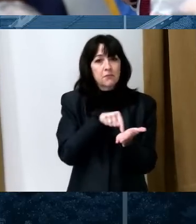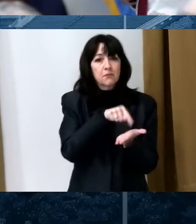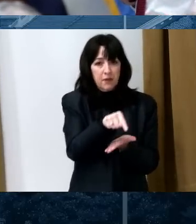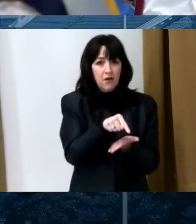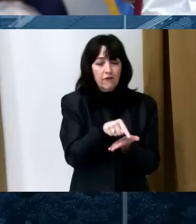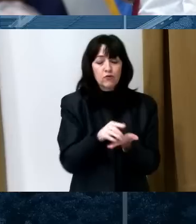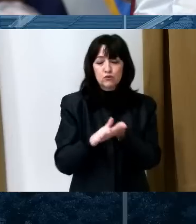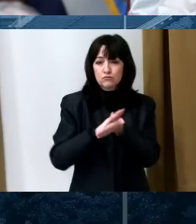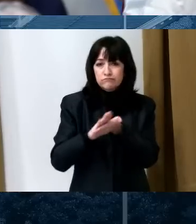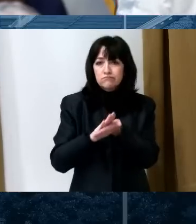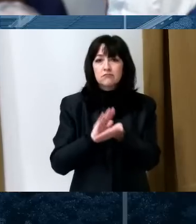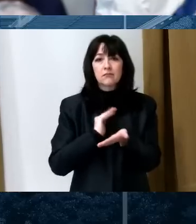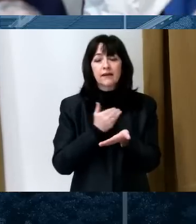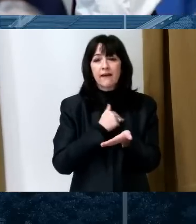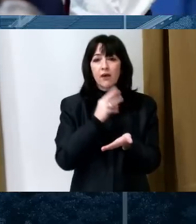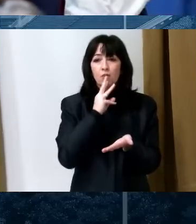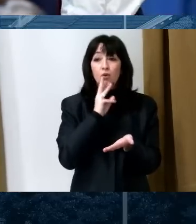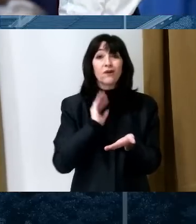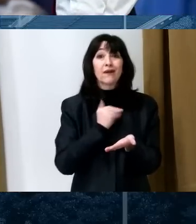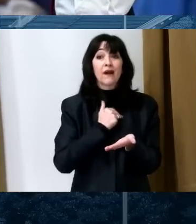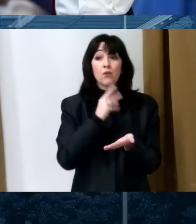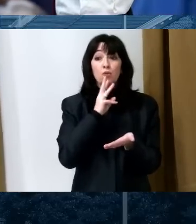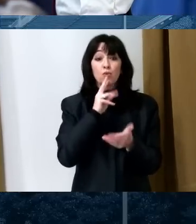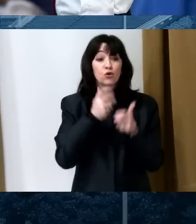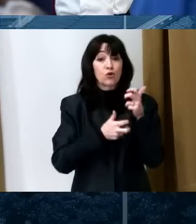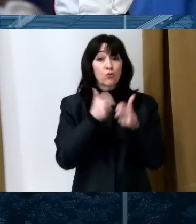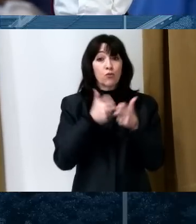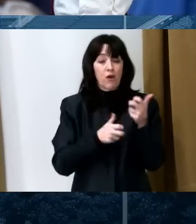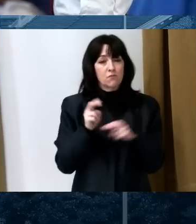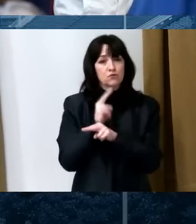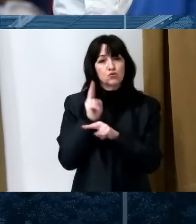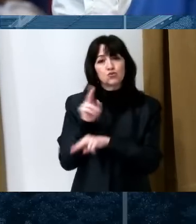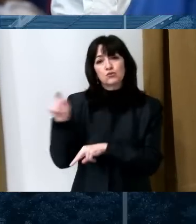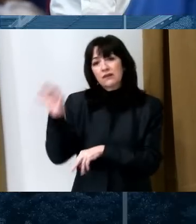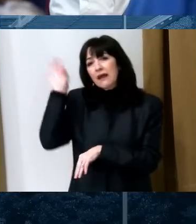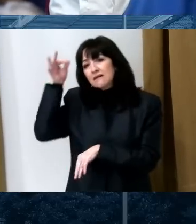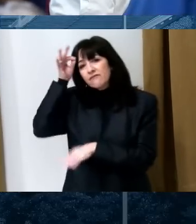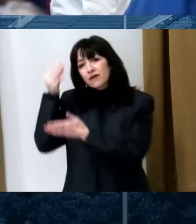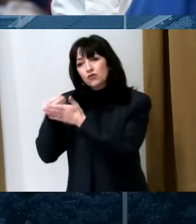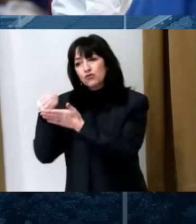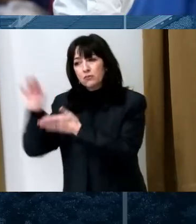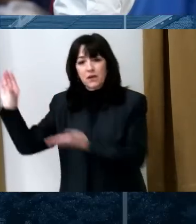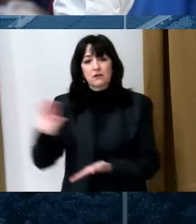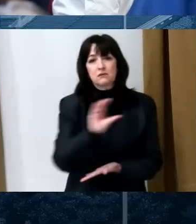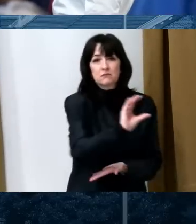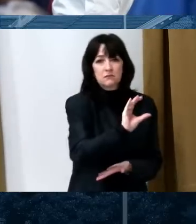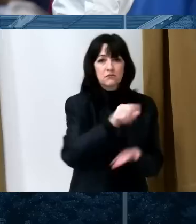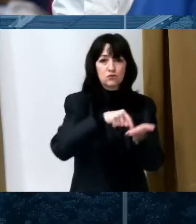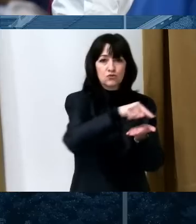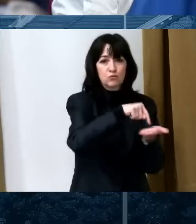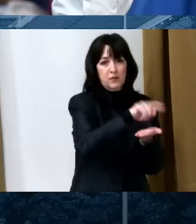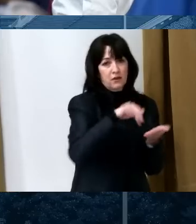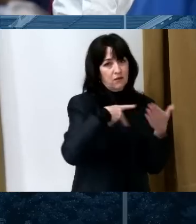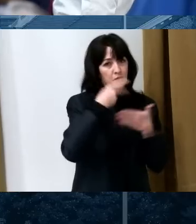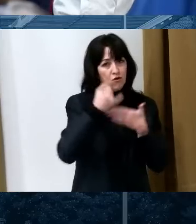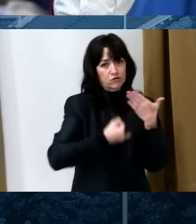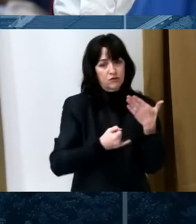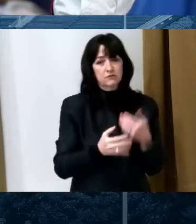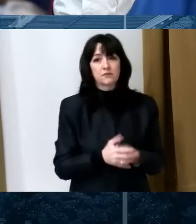water and wastewater revolving loan funds. So here are the big items. There are big priorities